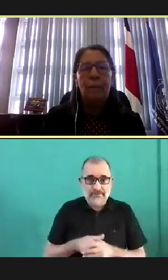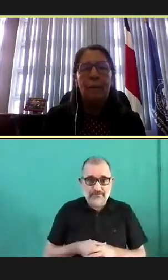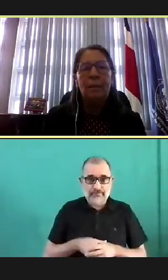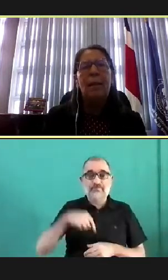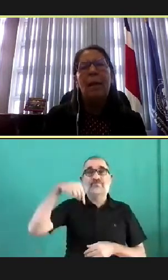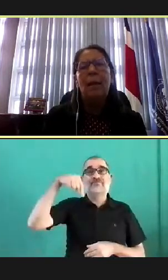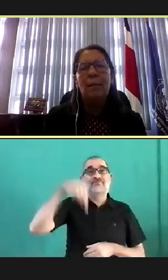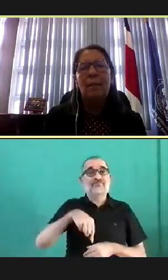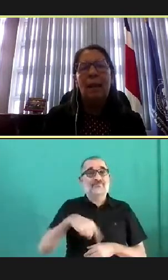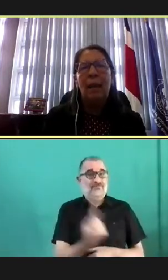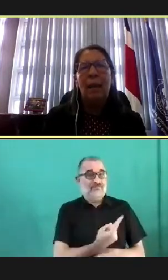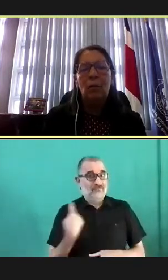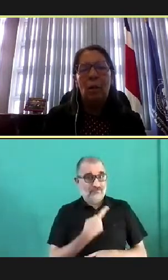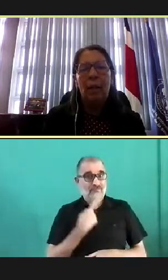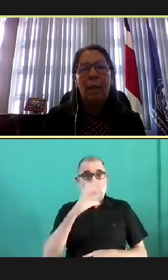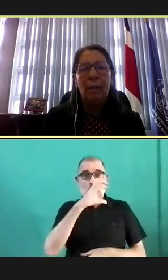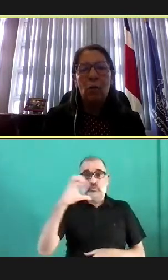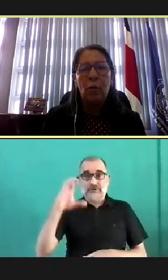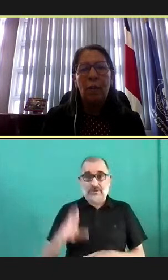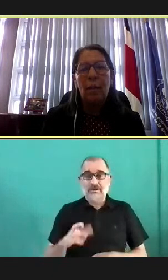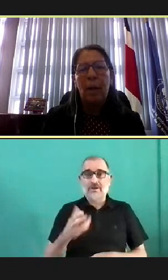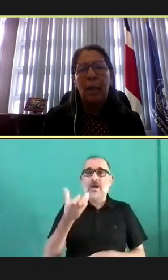have also just